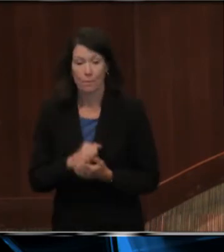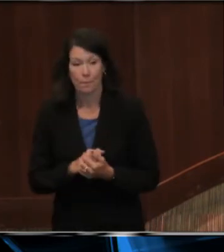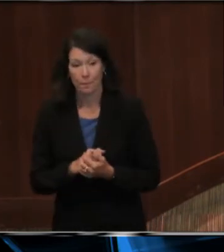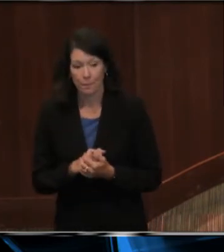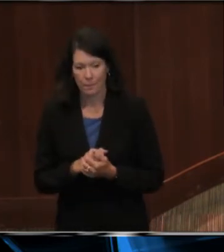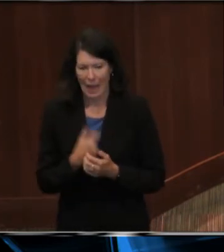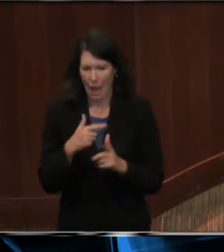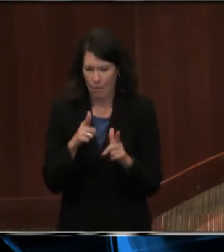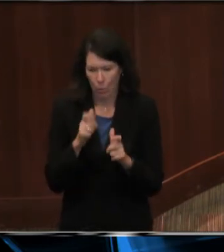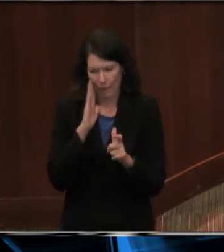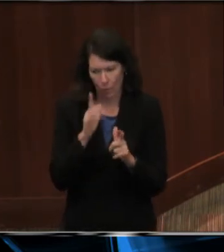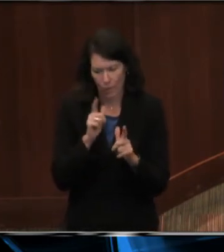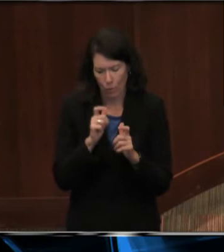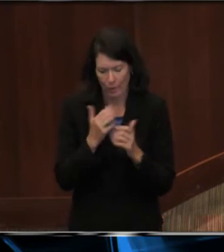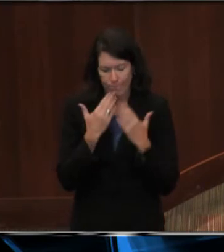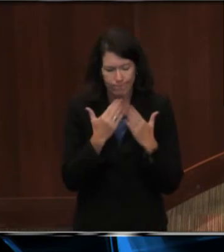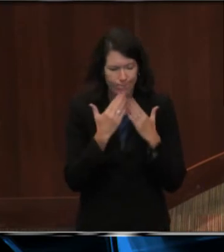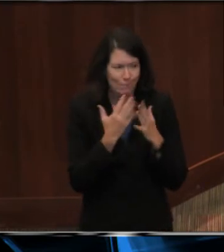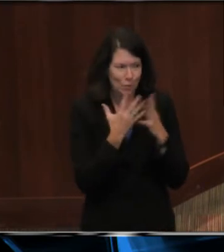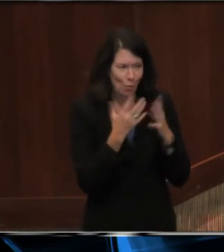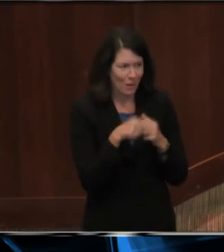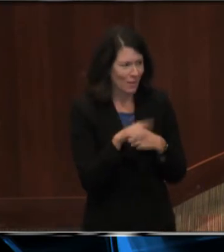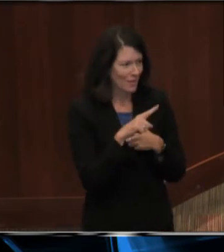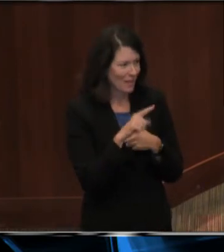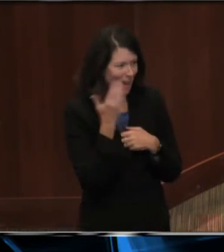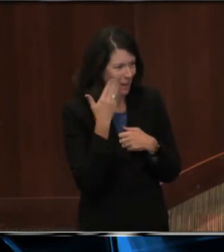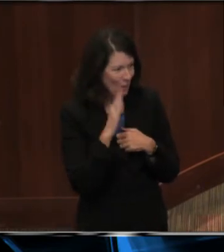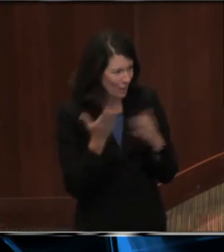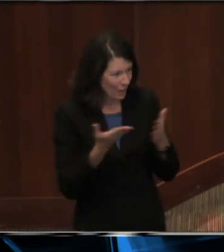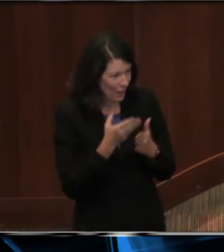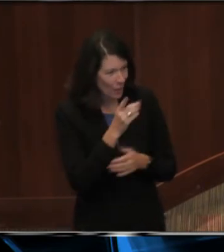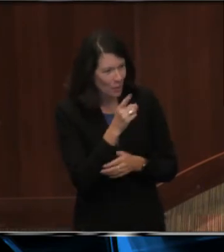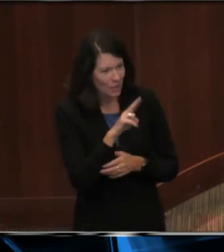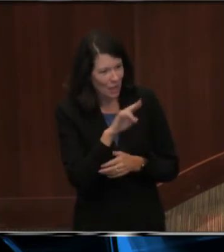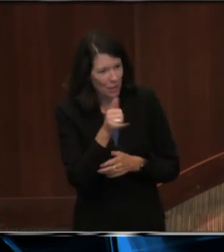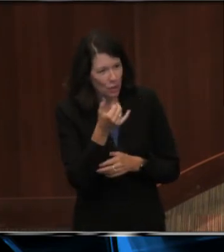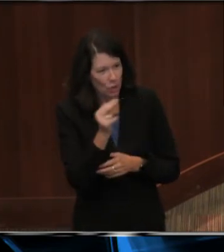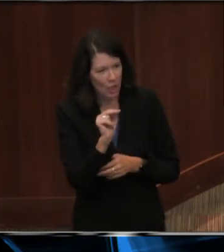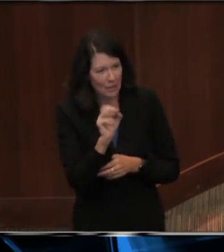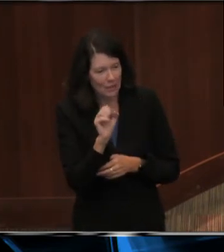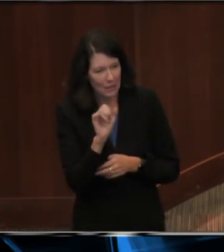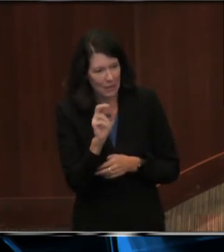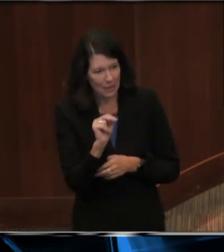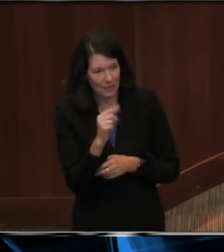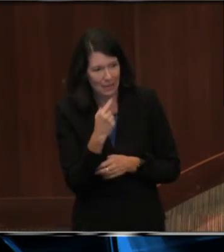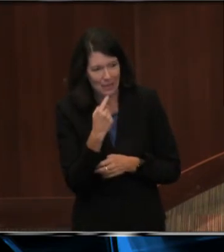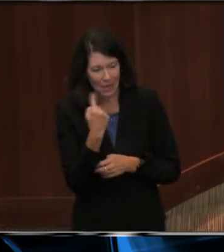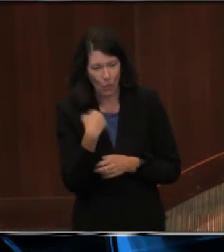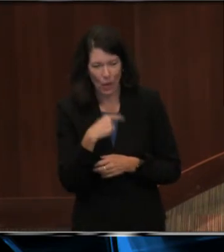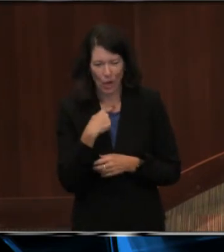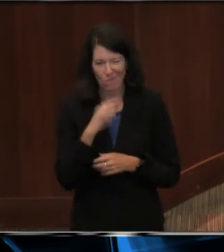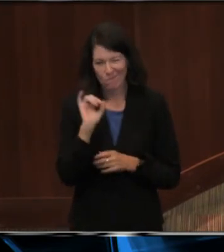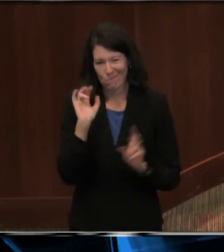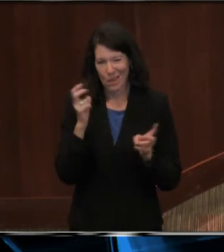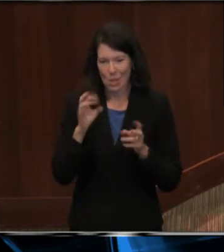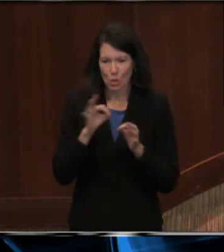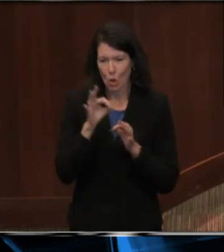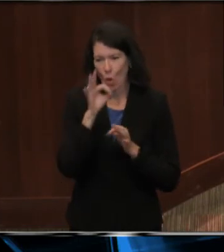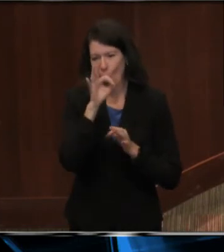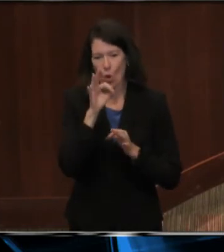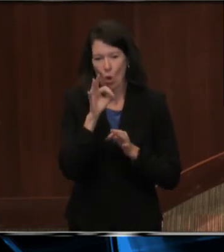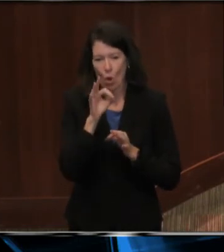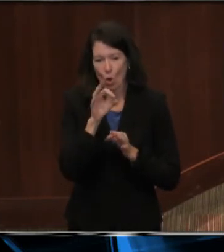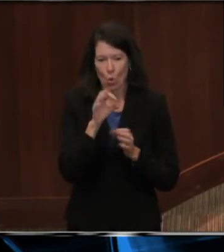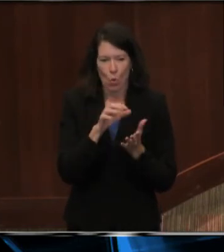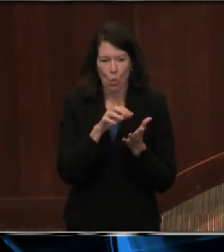I'll be quick this time. Thank you so much. I don't know if you were here when Dr. Johnson mentioned us being soul weary, and this helps my soul.